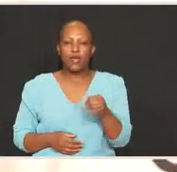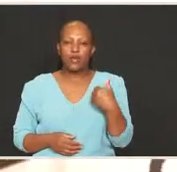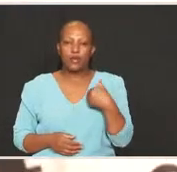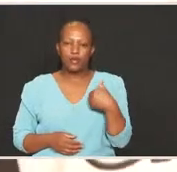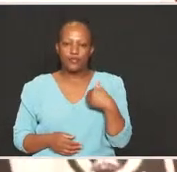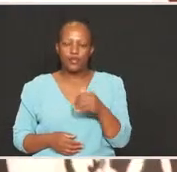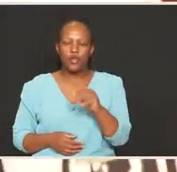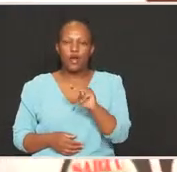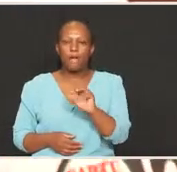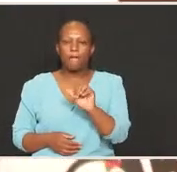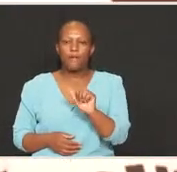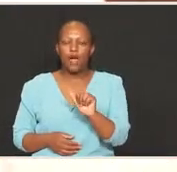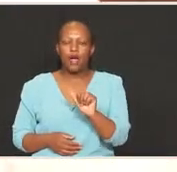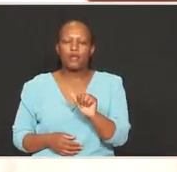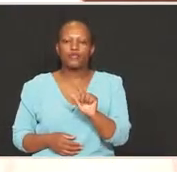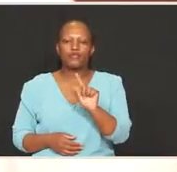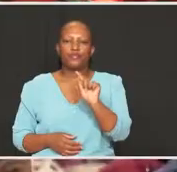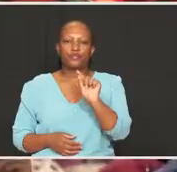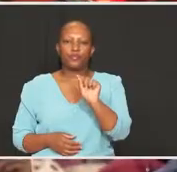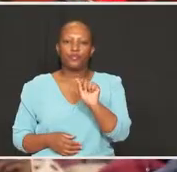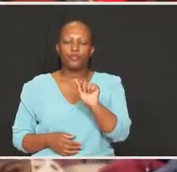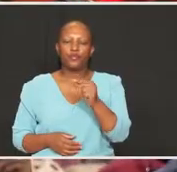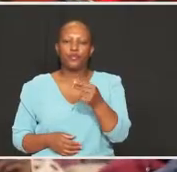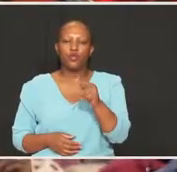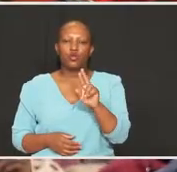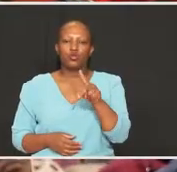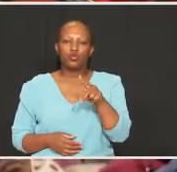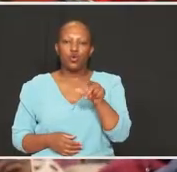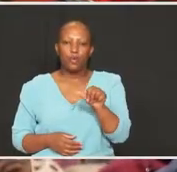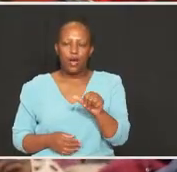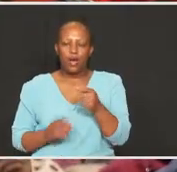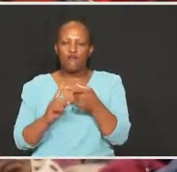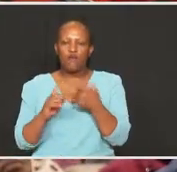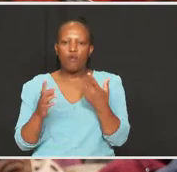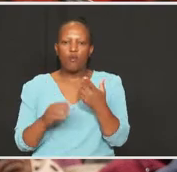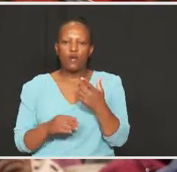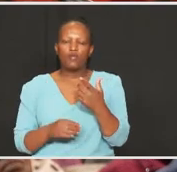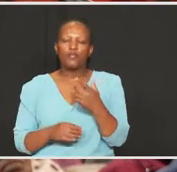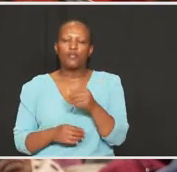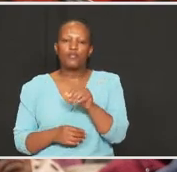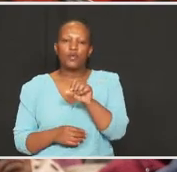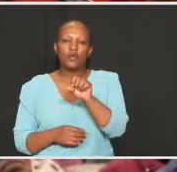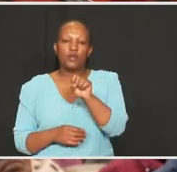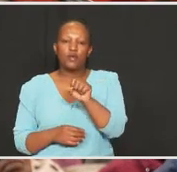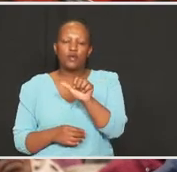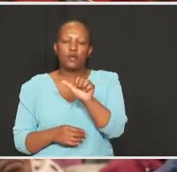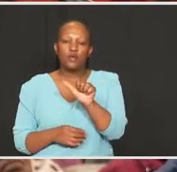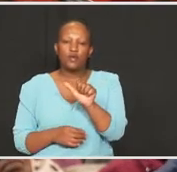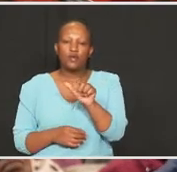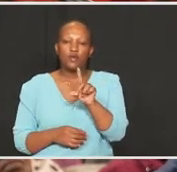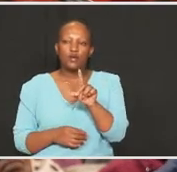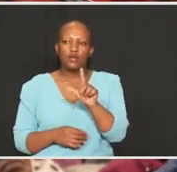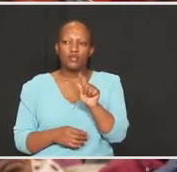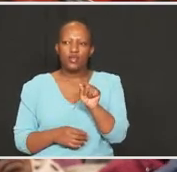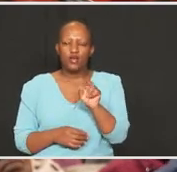coming from satu and then Essa to we